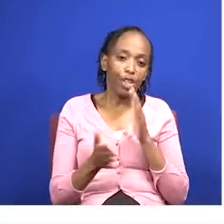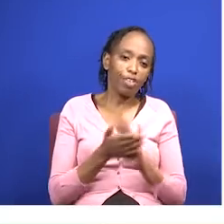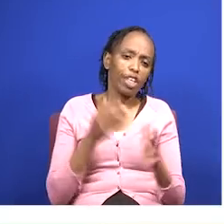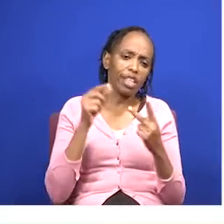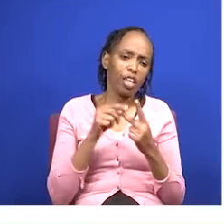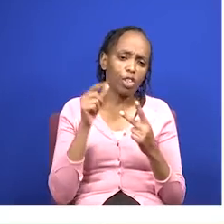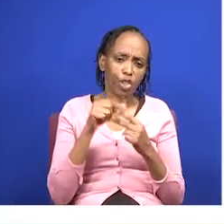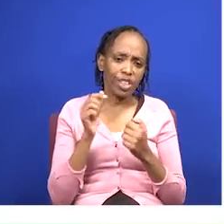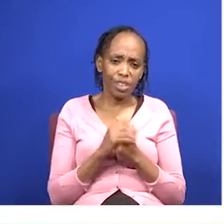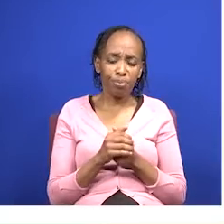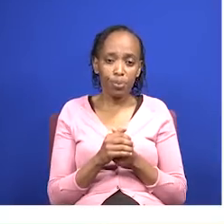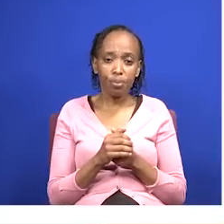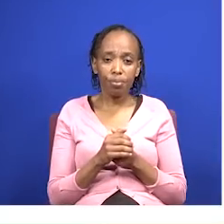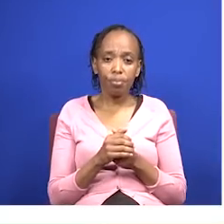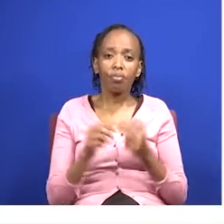Forgiving is a choice.